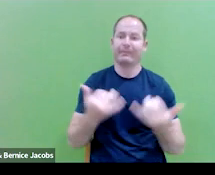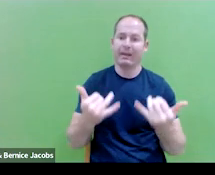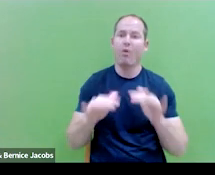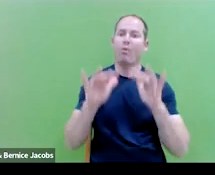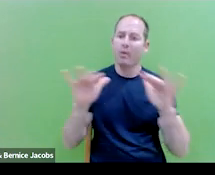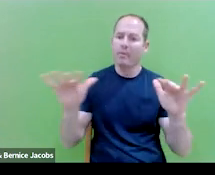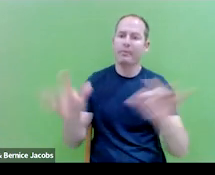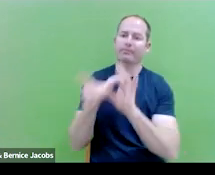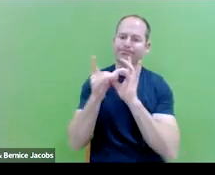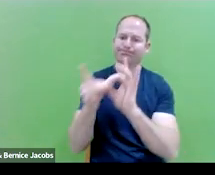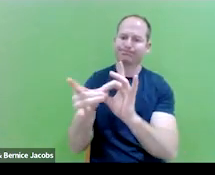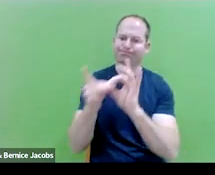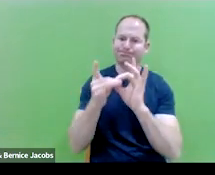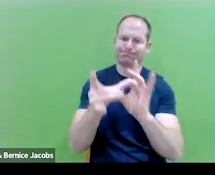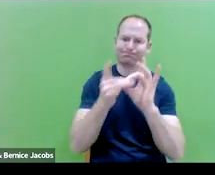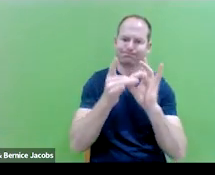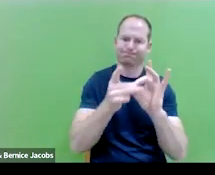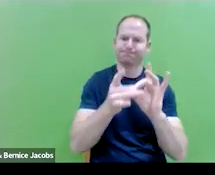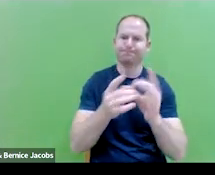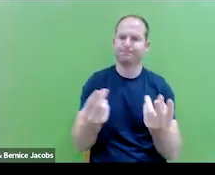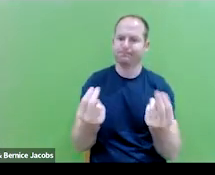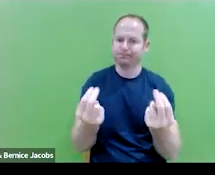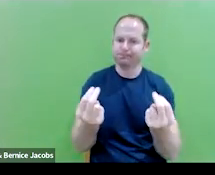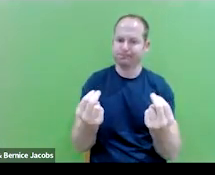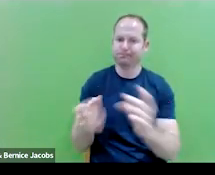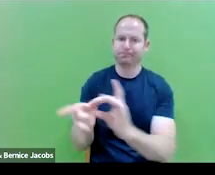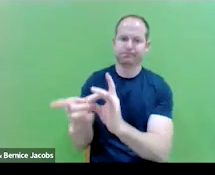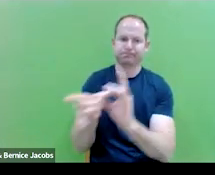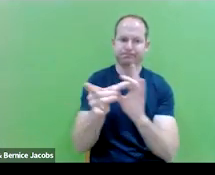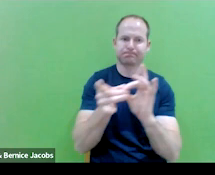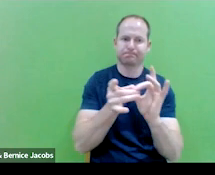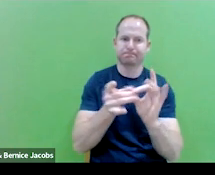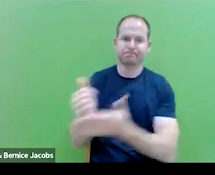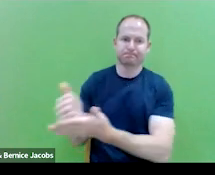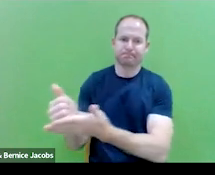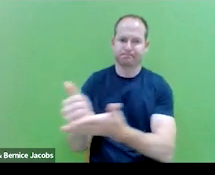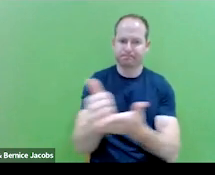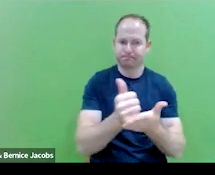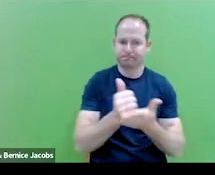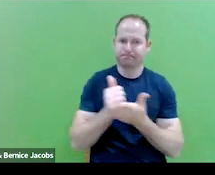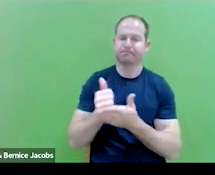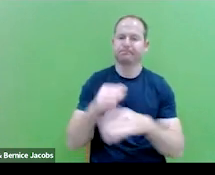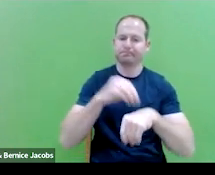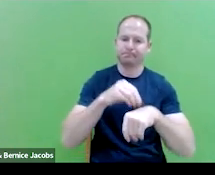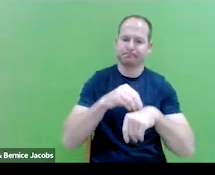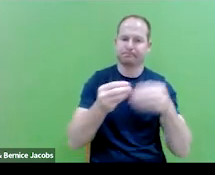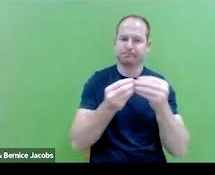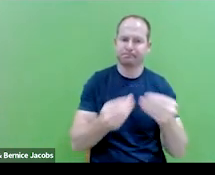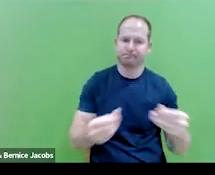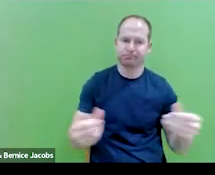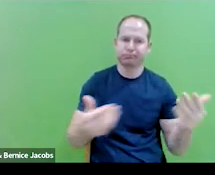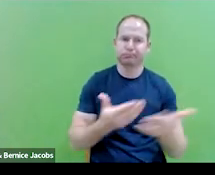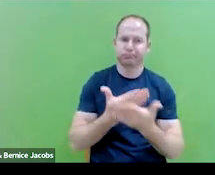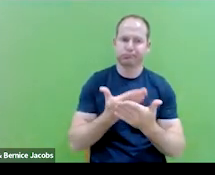relationships. It's around working together to solve problems. It's giving input,